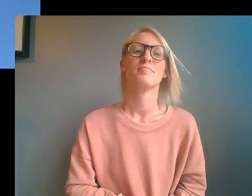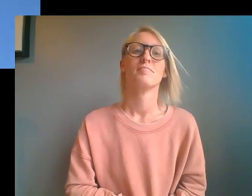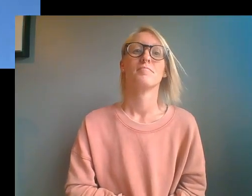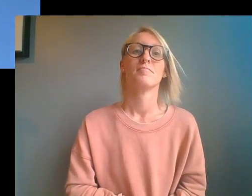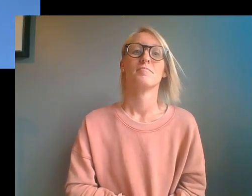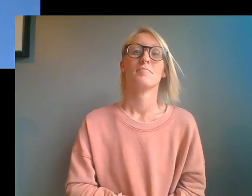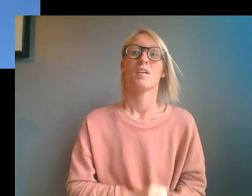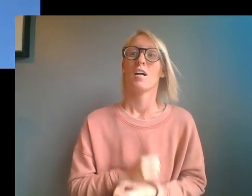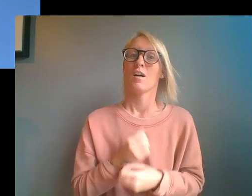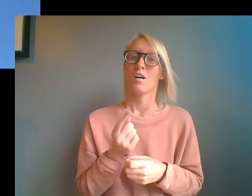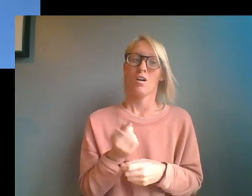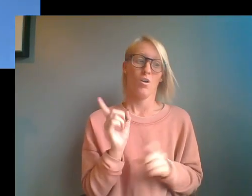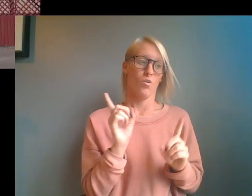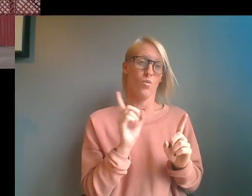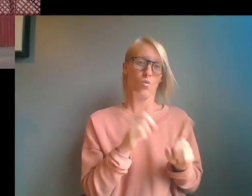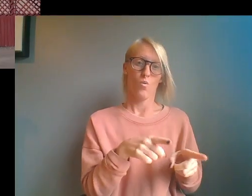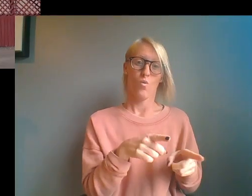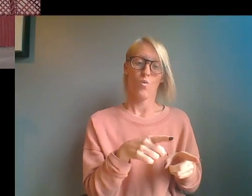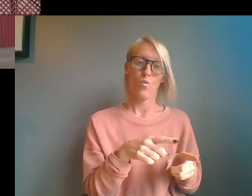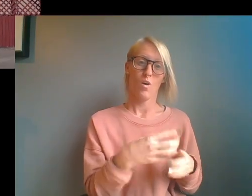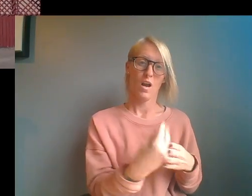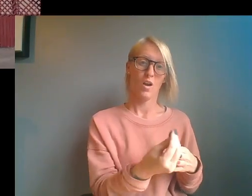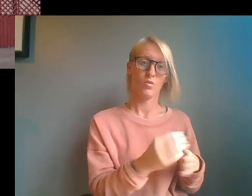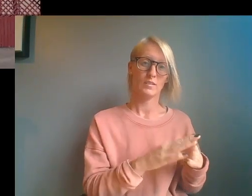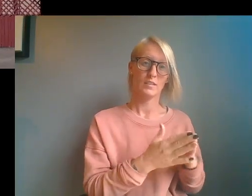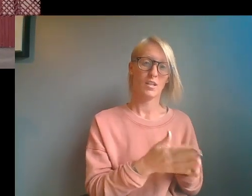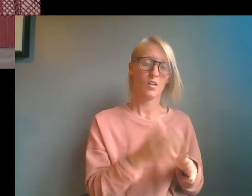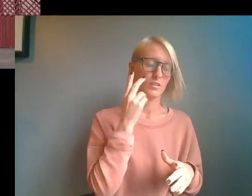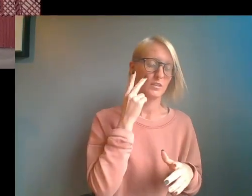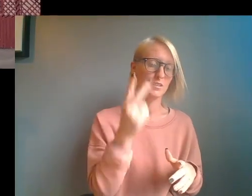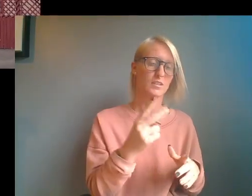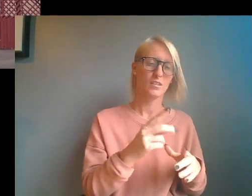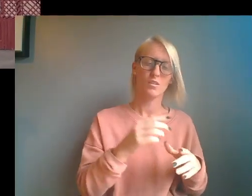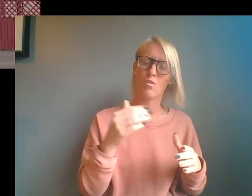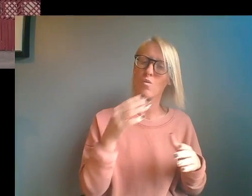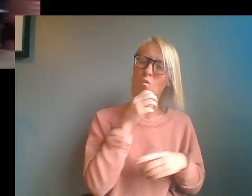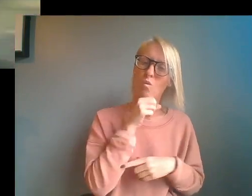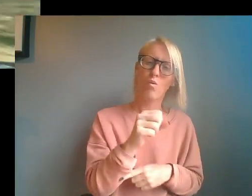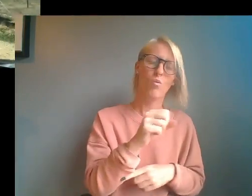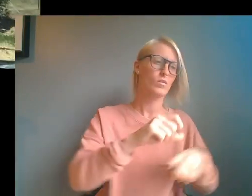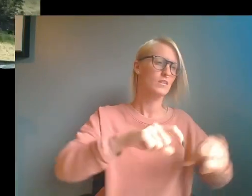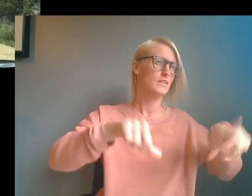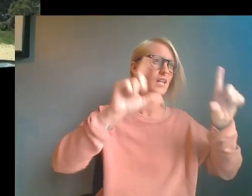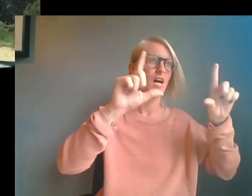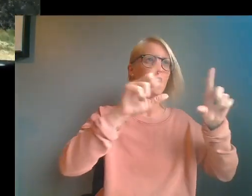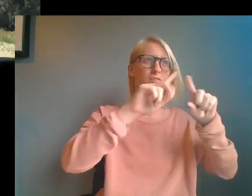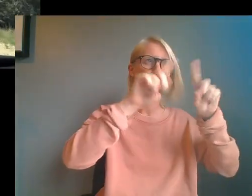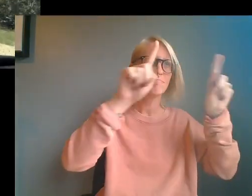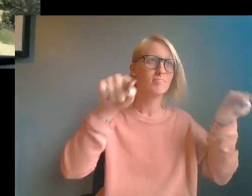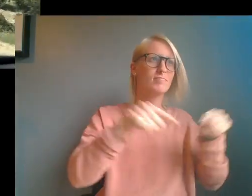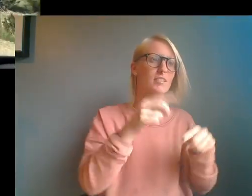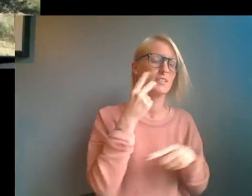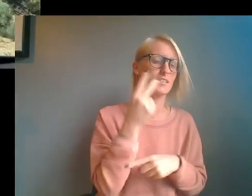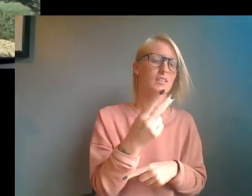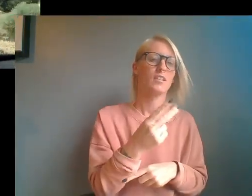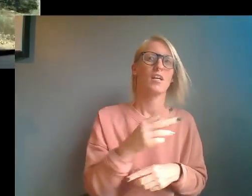On the way out of town, there was a few more signs and old buildings to see before making our way to our first stop.